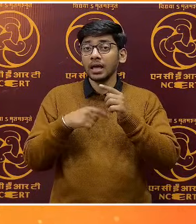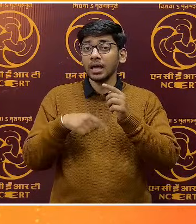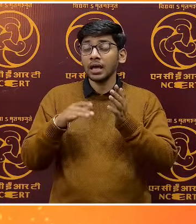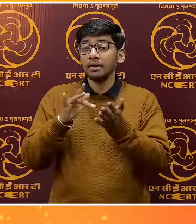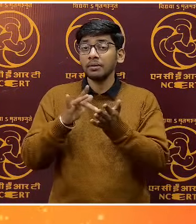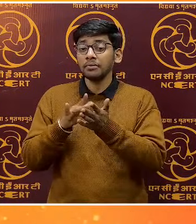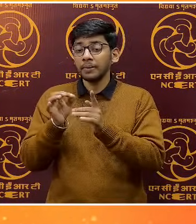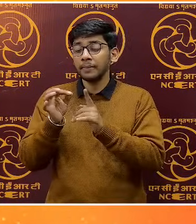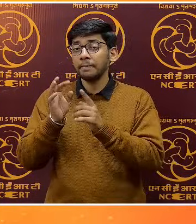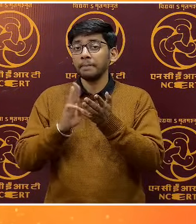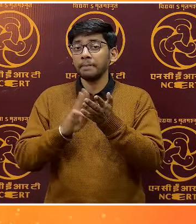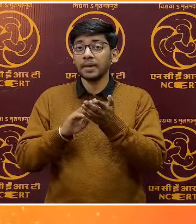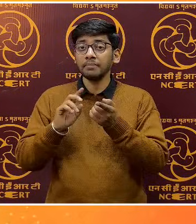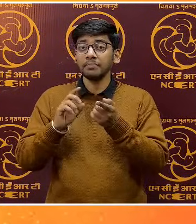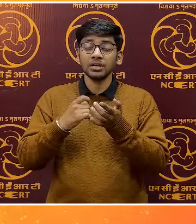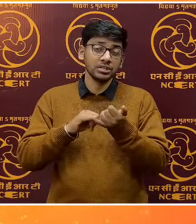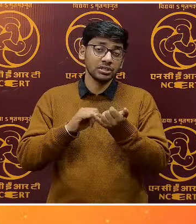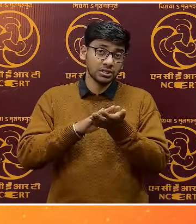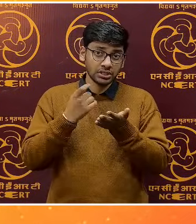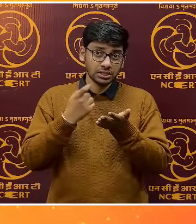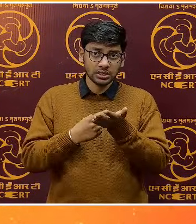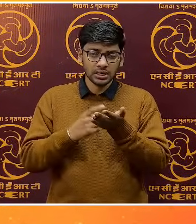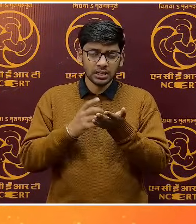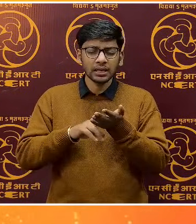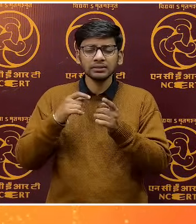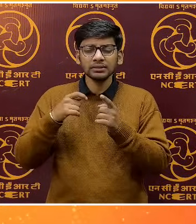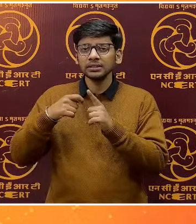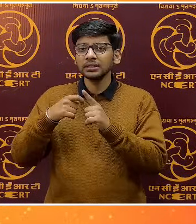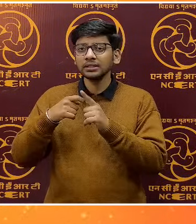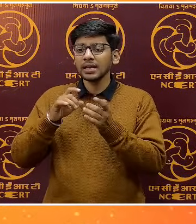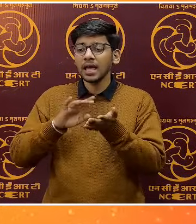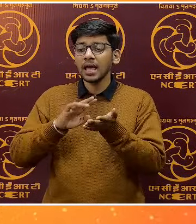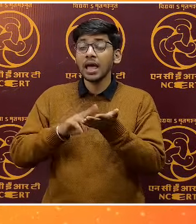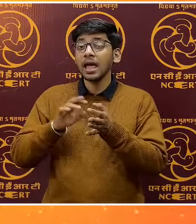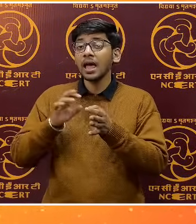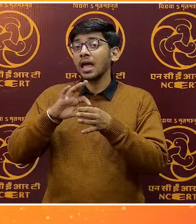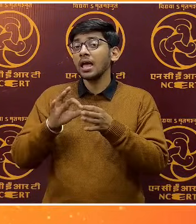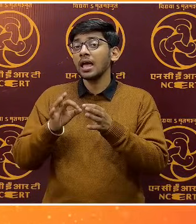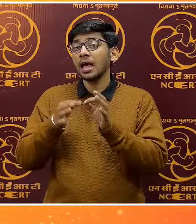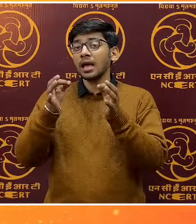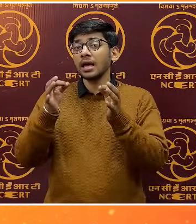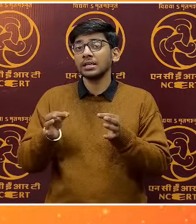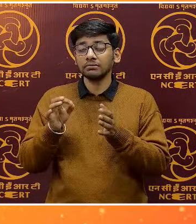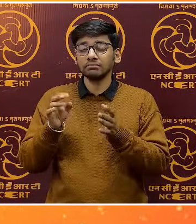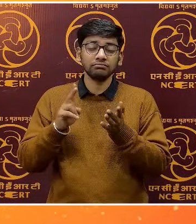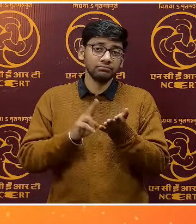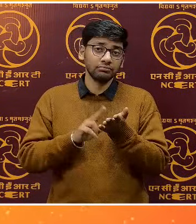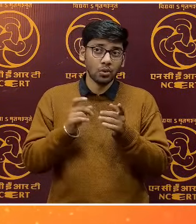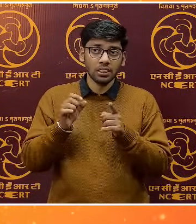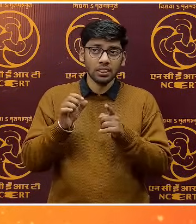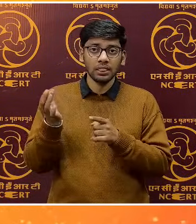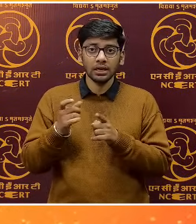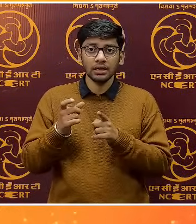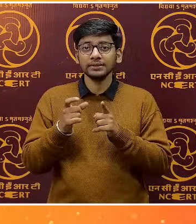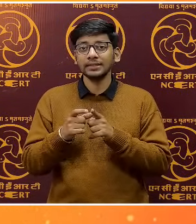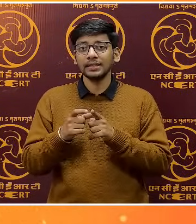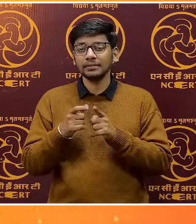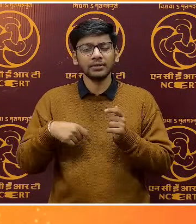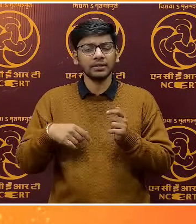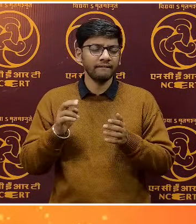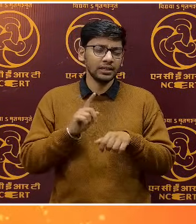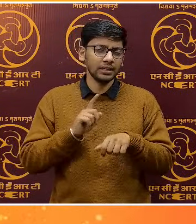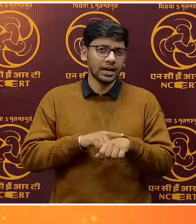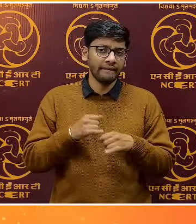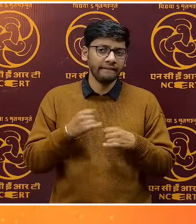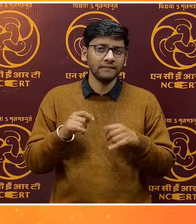Shri KV NMR branch, NMR NCERT branch, New Delhi. So without wasting any more time, let's